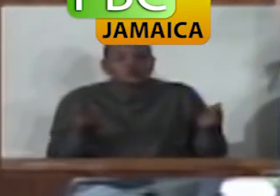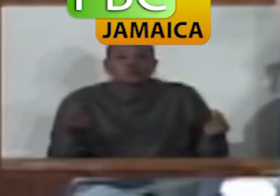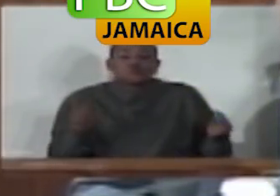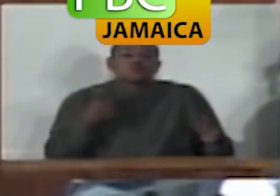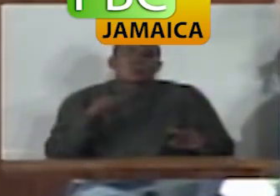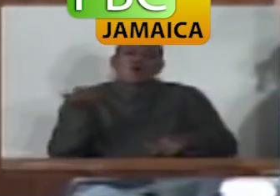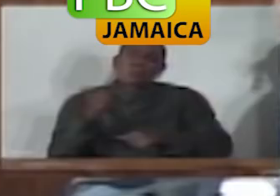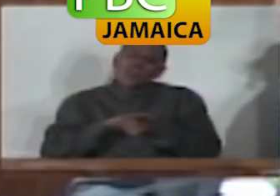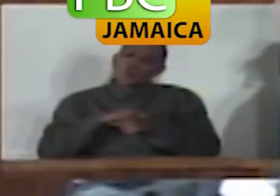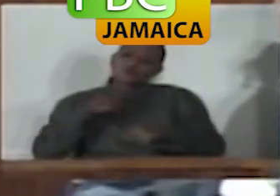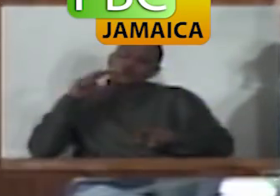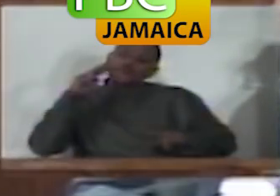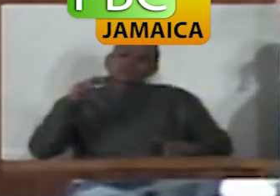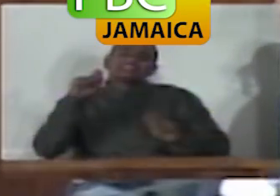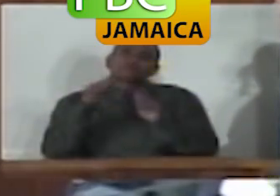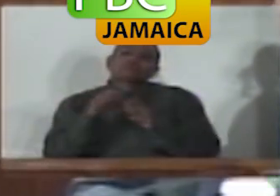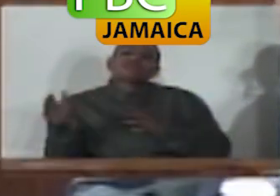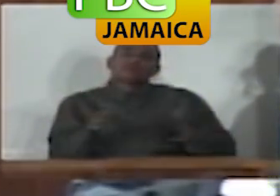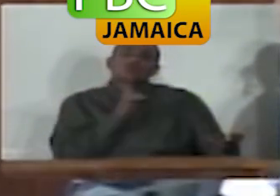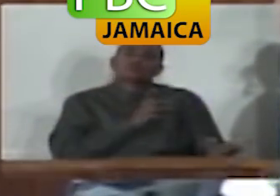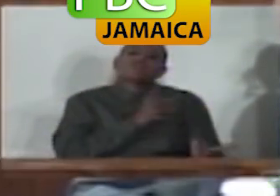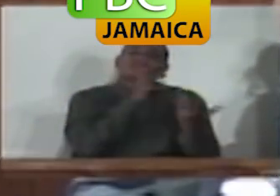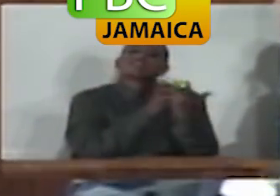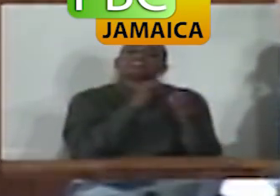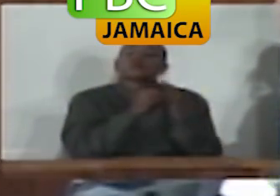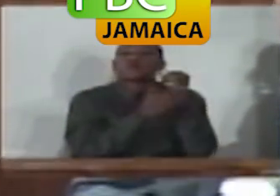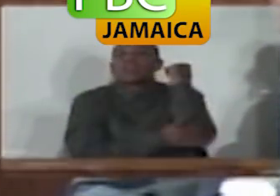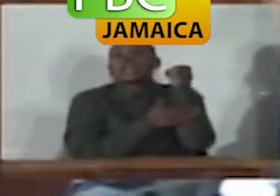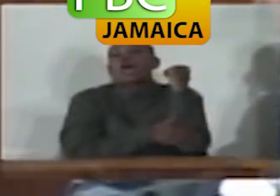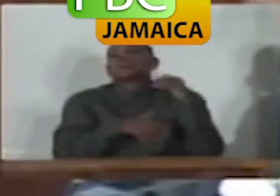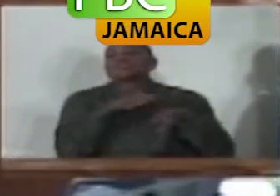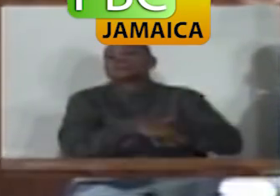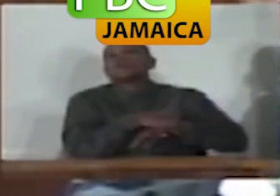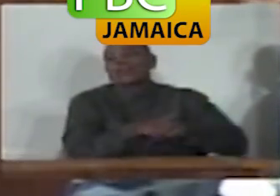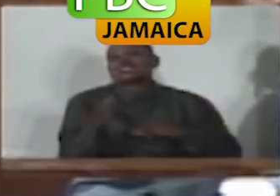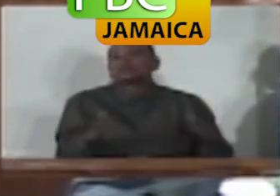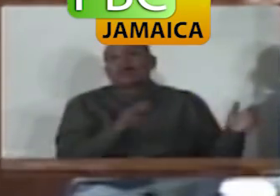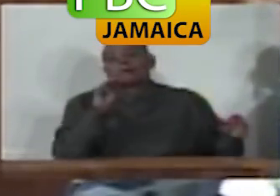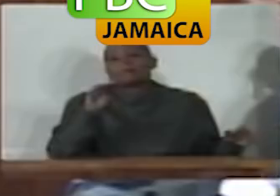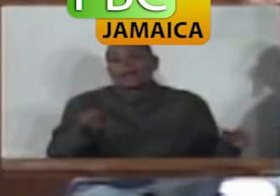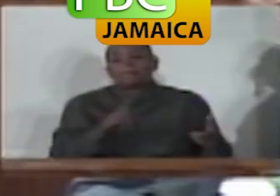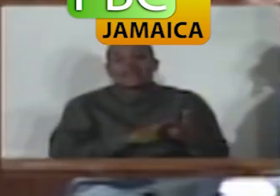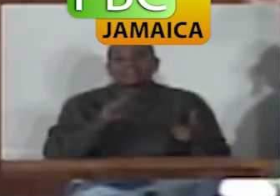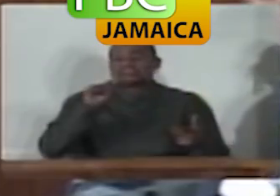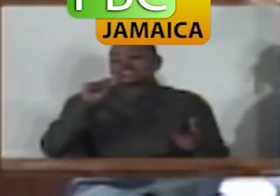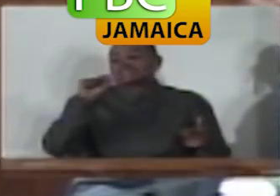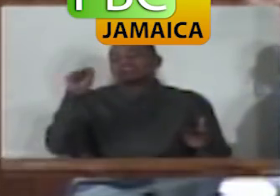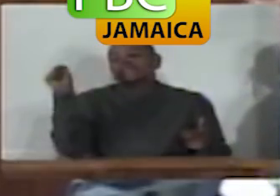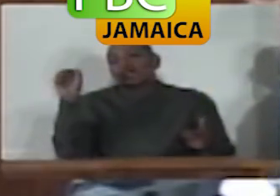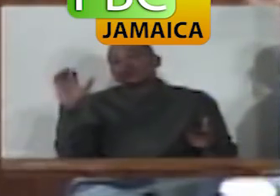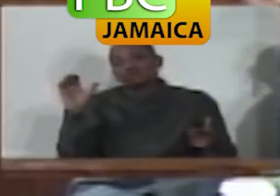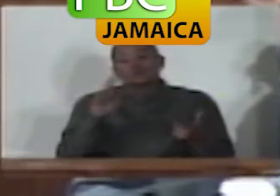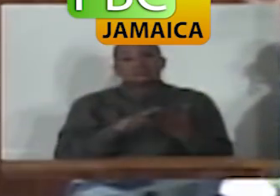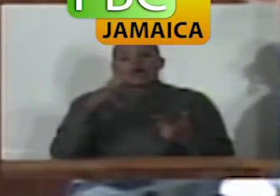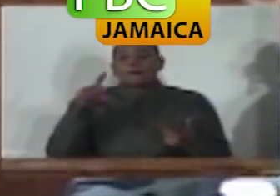at now to have specific plans which will fit into the National Drainage Plan would be Maypen, Santa Cruz and